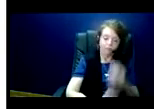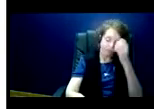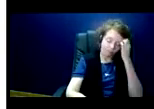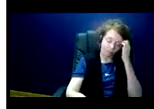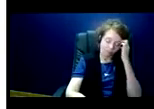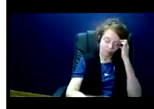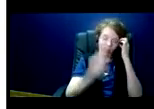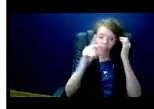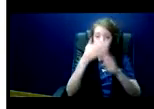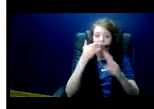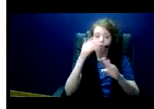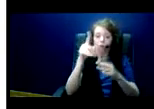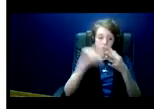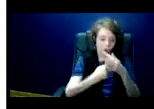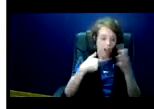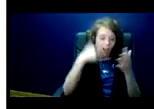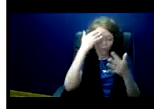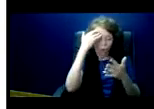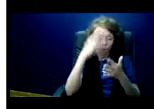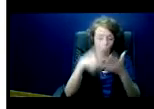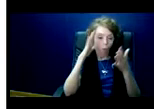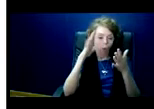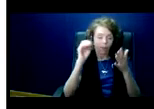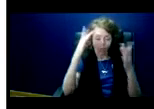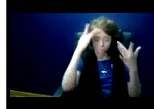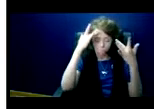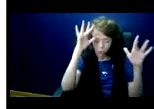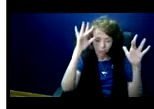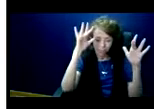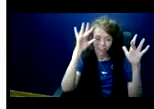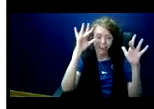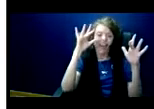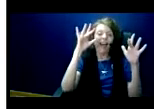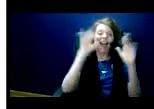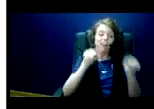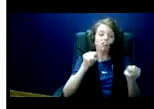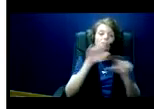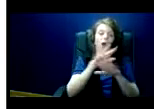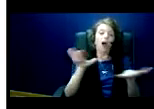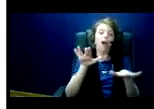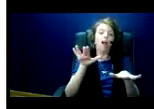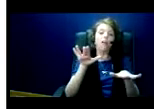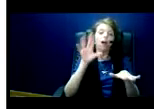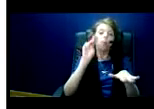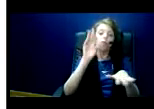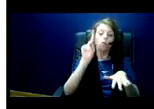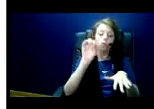And before you get started with, I know it will be a brilliant answer, make sure you unmute your microphone. Perfect.